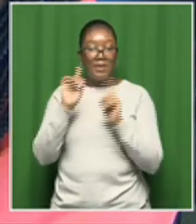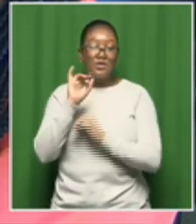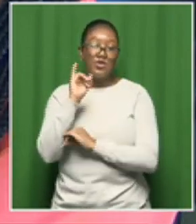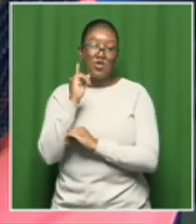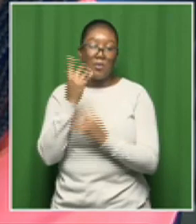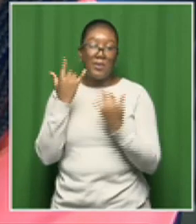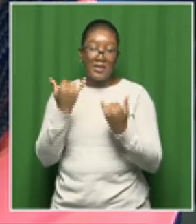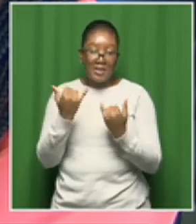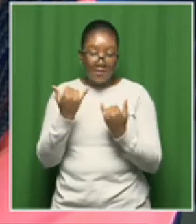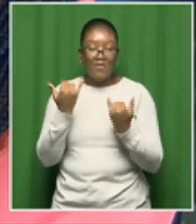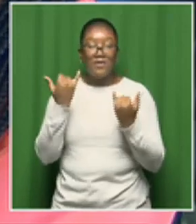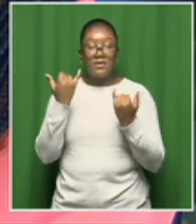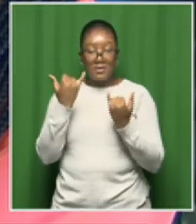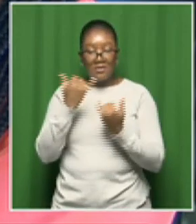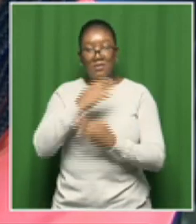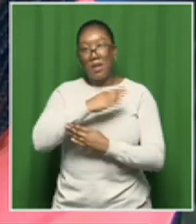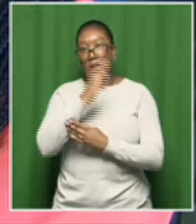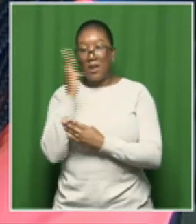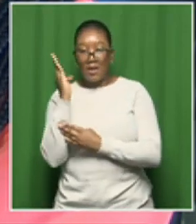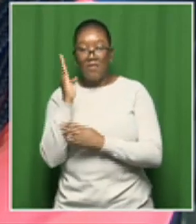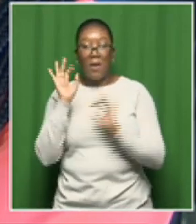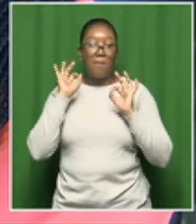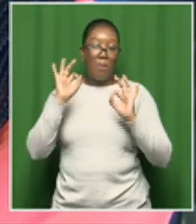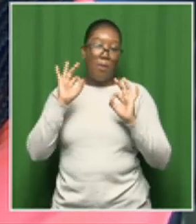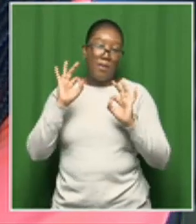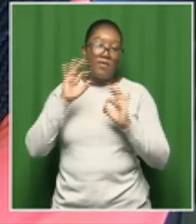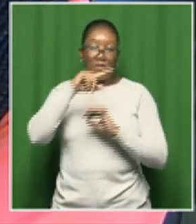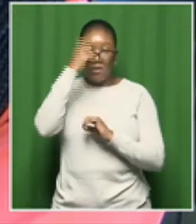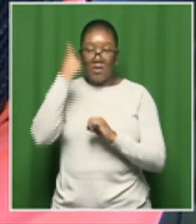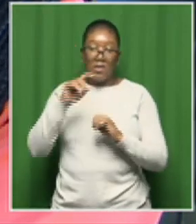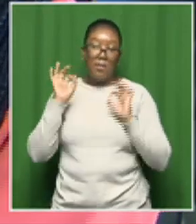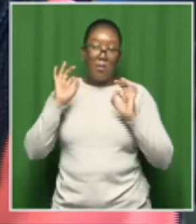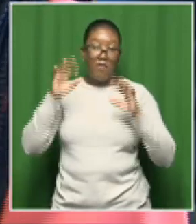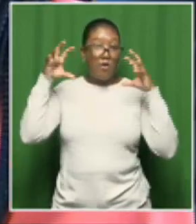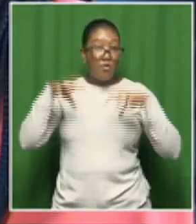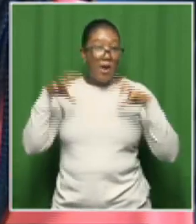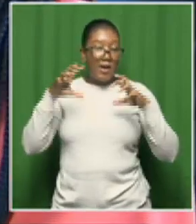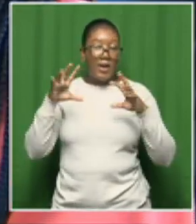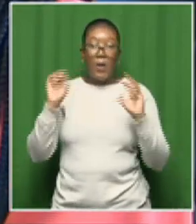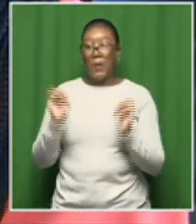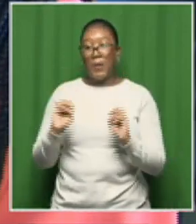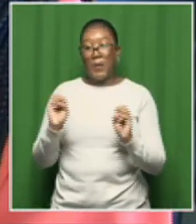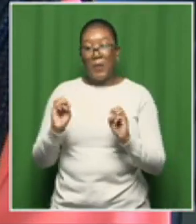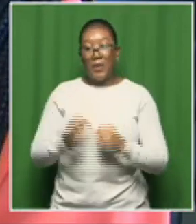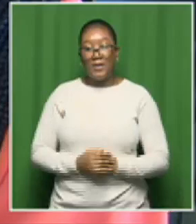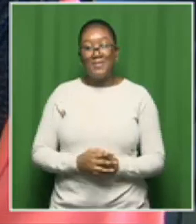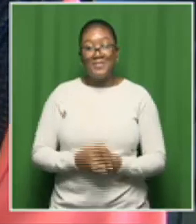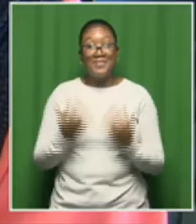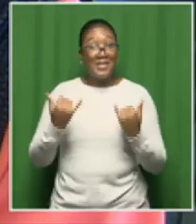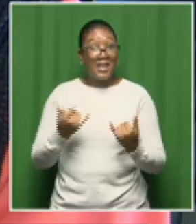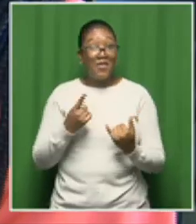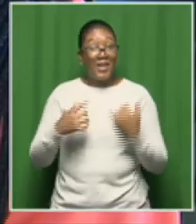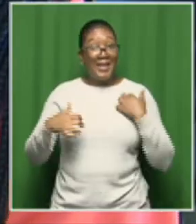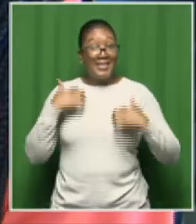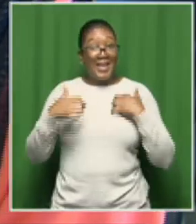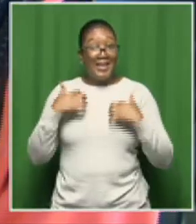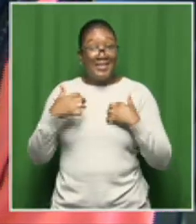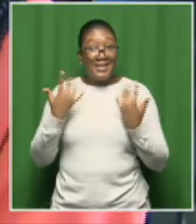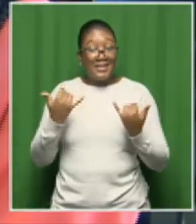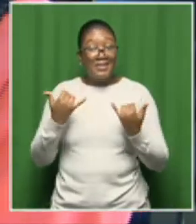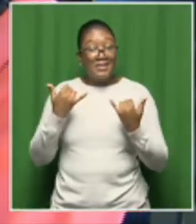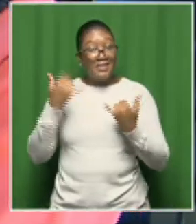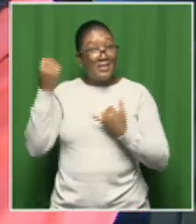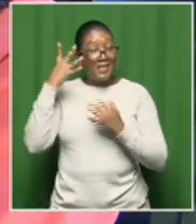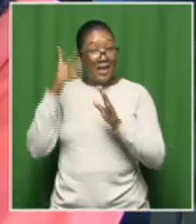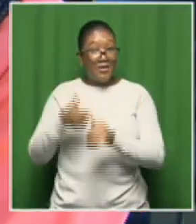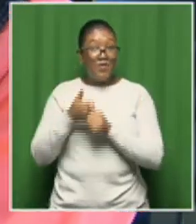for the remainder of the day, we're expecting clear weather conditions with no chance of rainfall. And finally, are you excited to follow the sun and try the